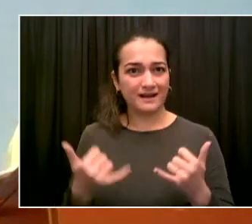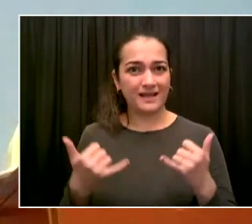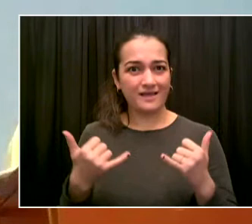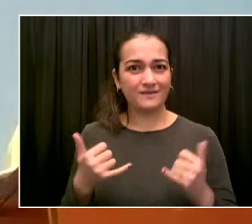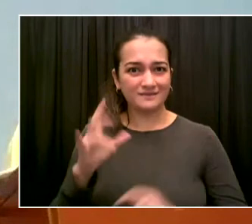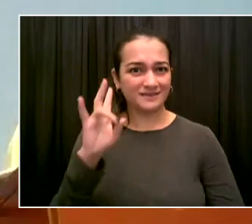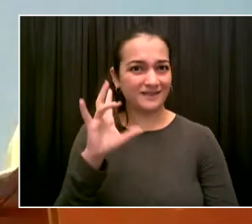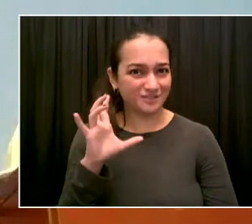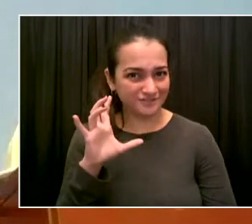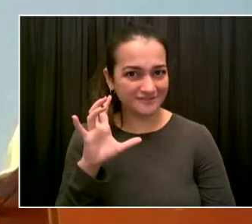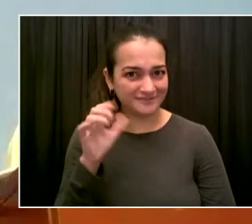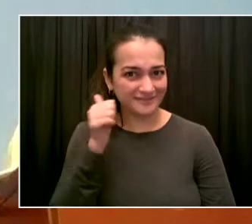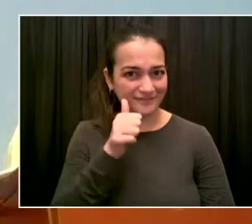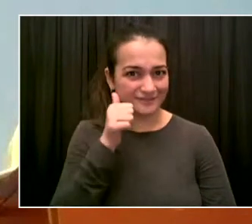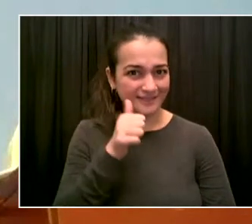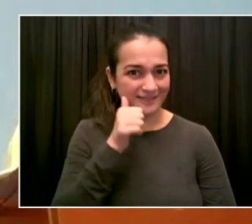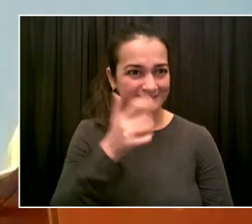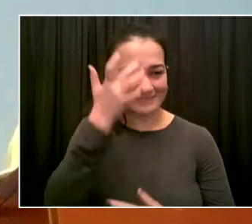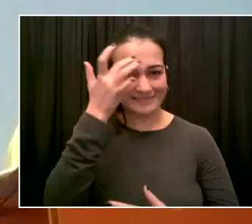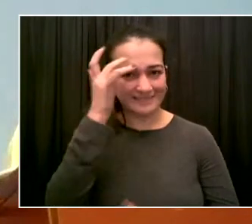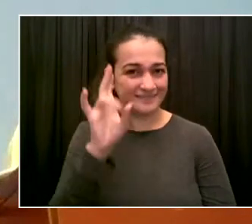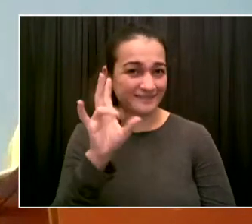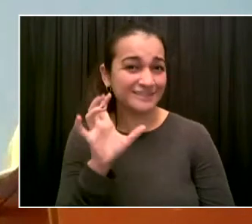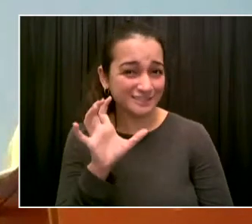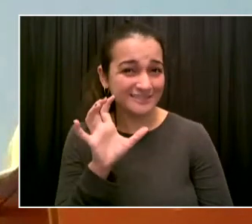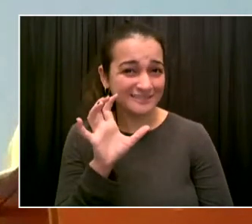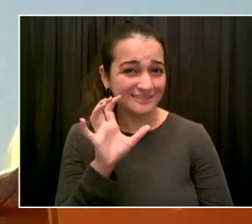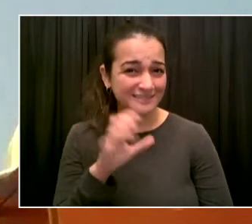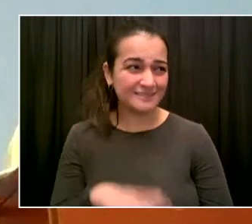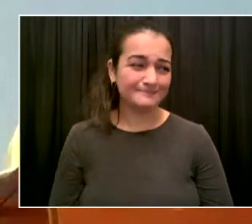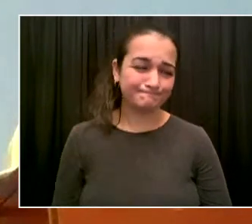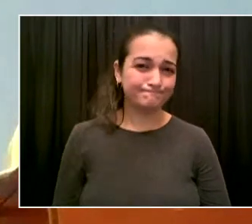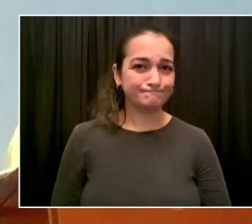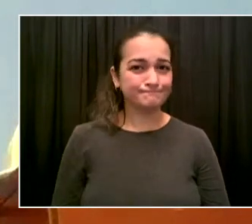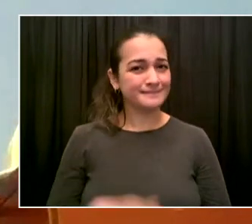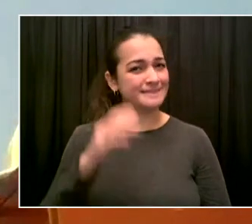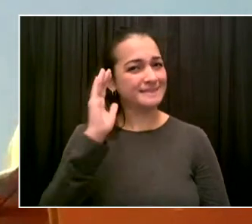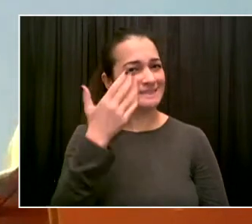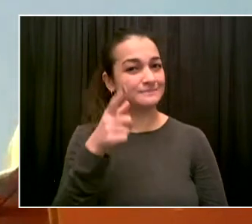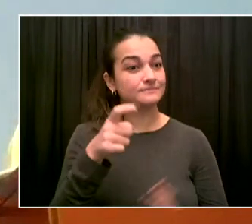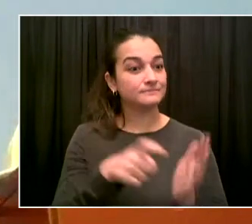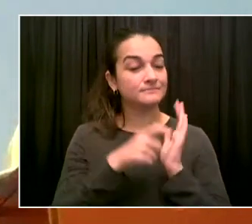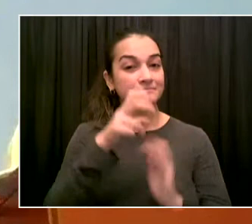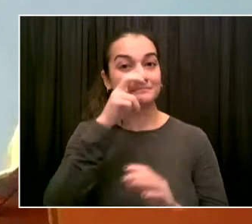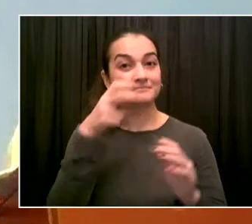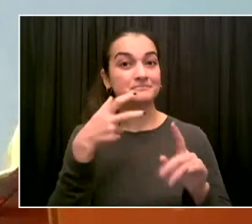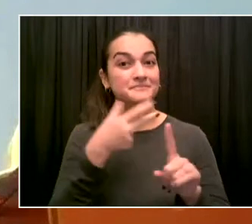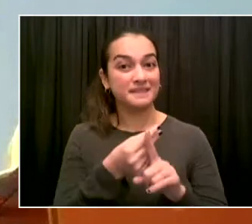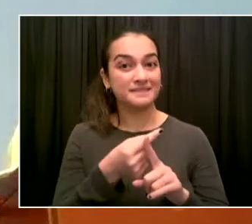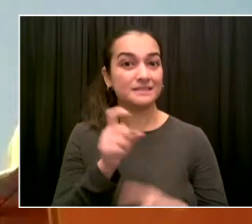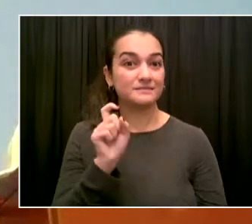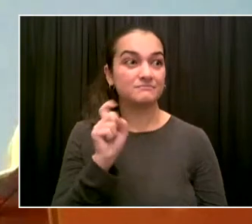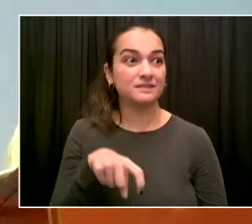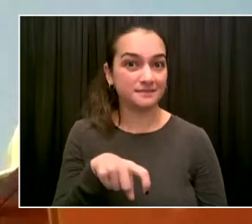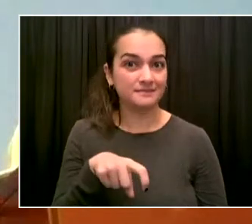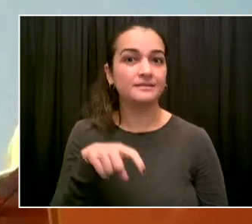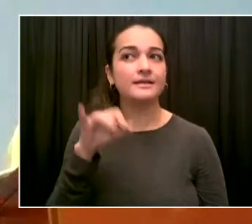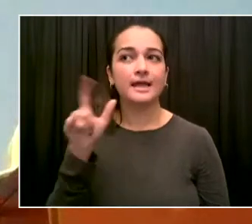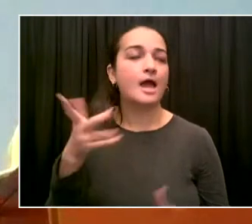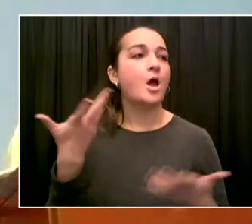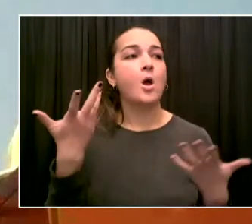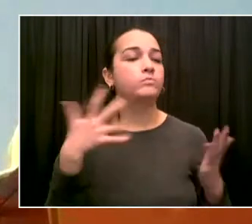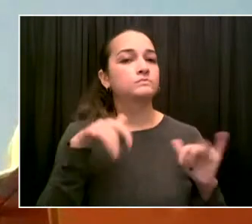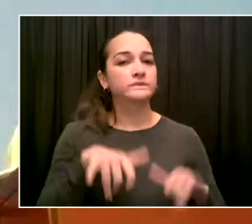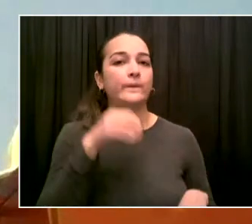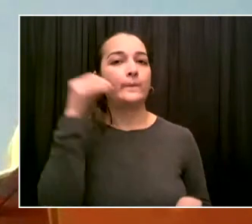are stepping up to fill those spots, the department is functioning quite well. And I would say too, our officers union,